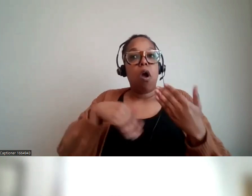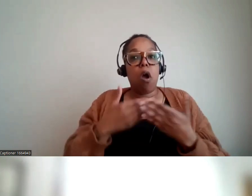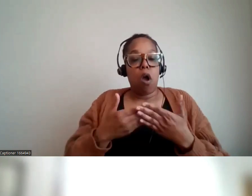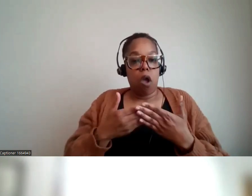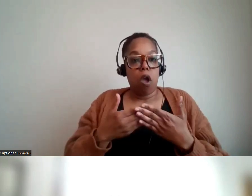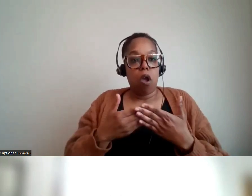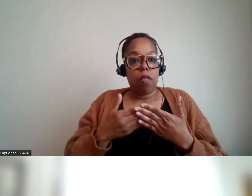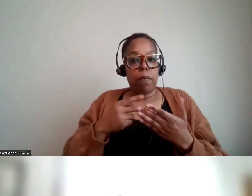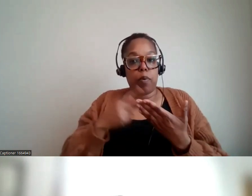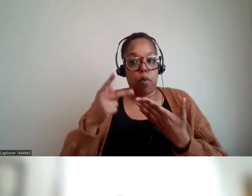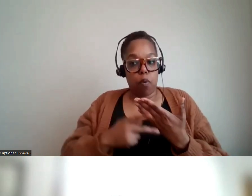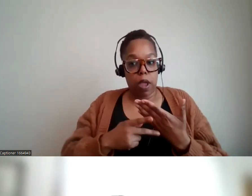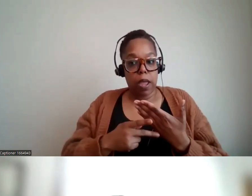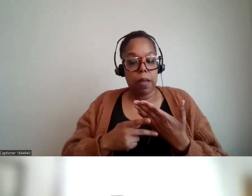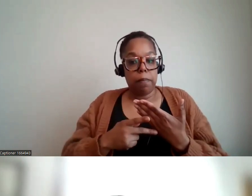continuum service